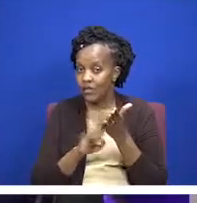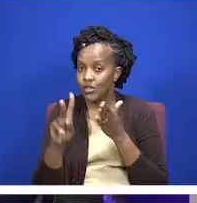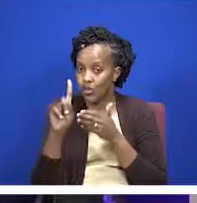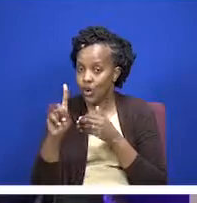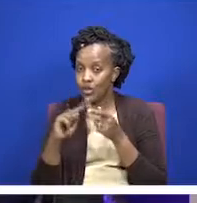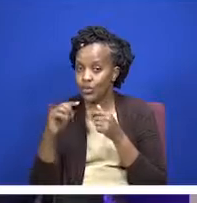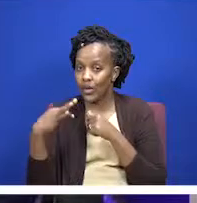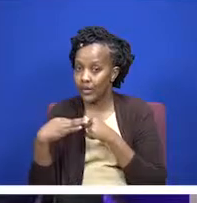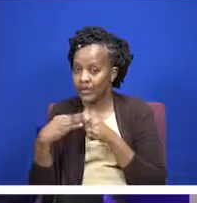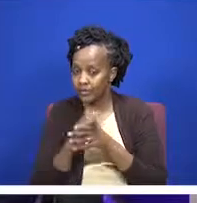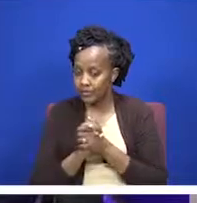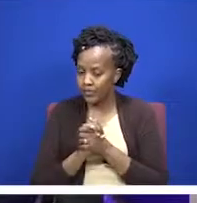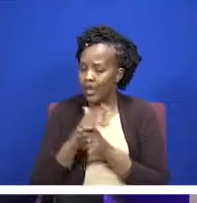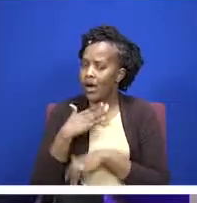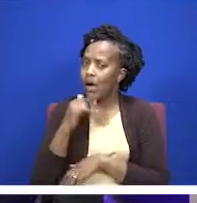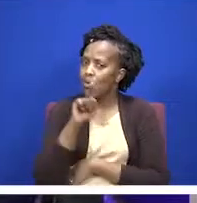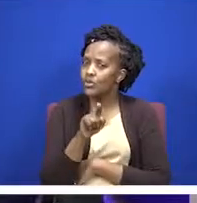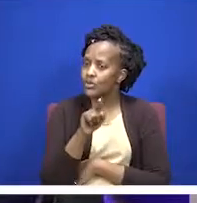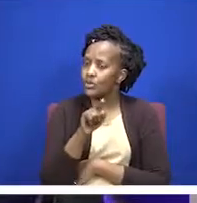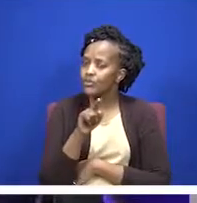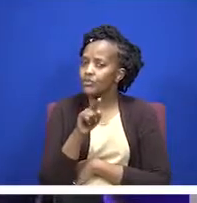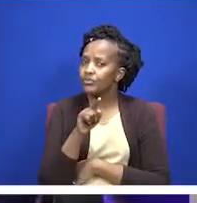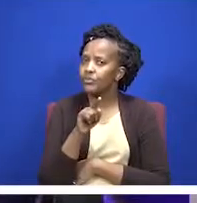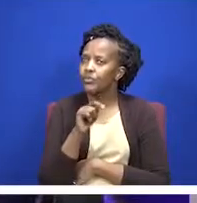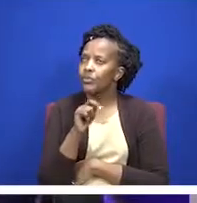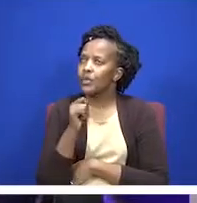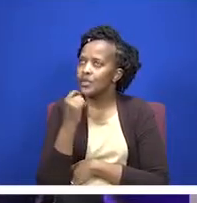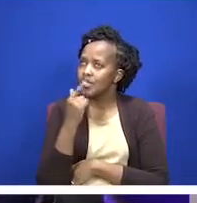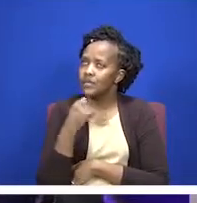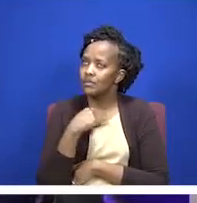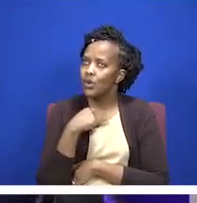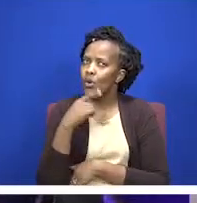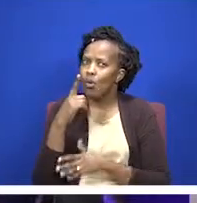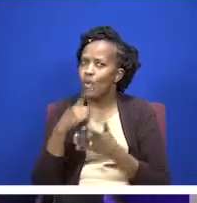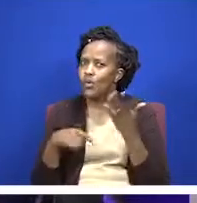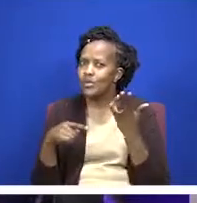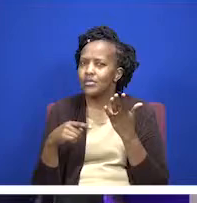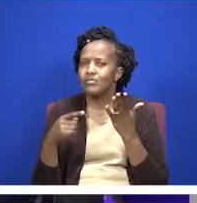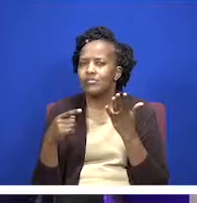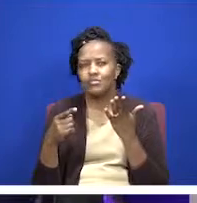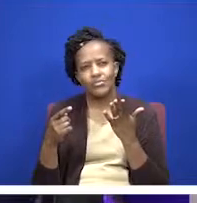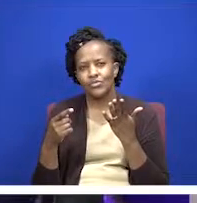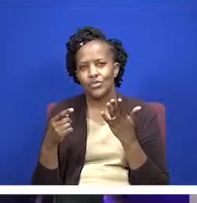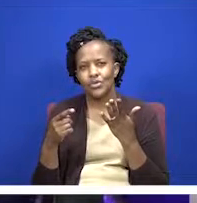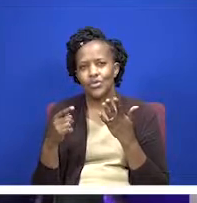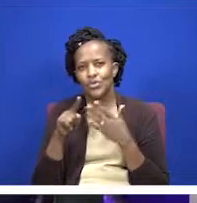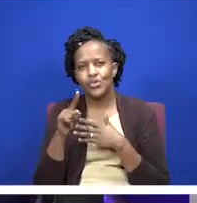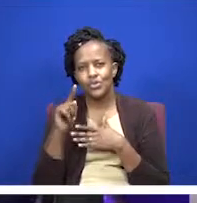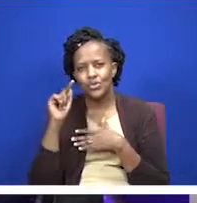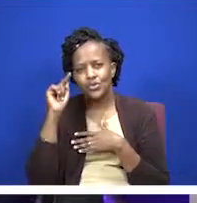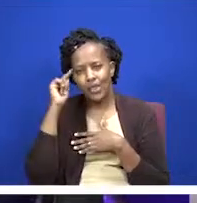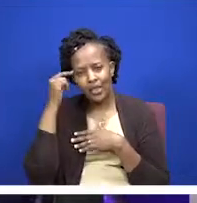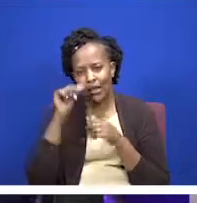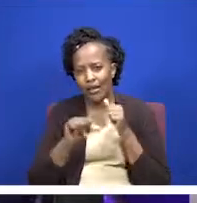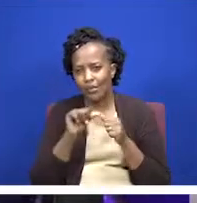together. Now, I want you to, what description would you give to this Lord and Adonai? Would you share